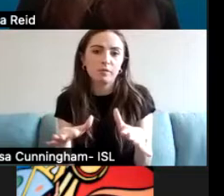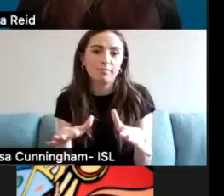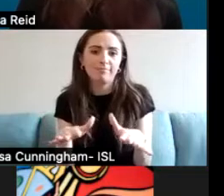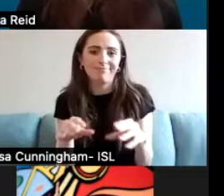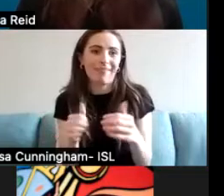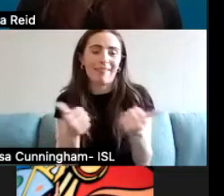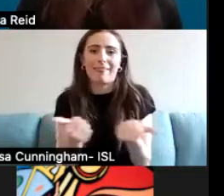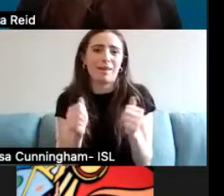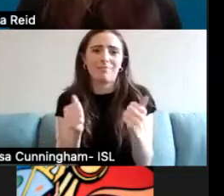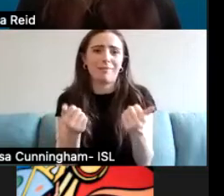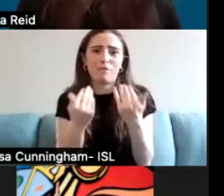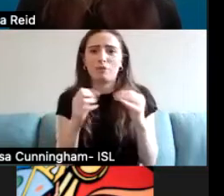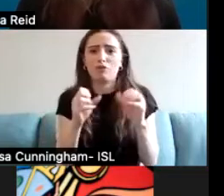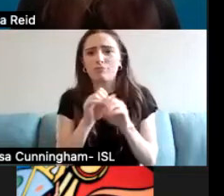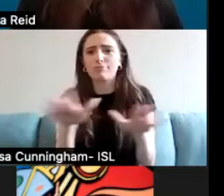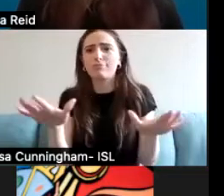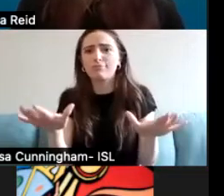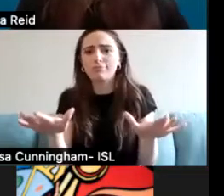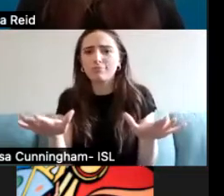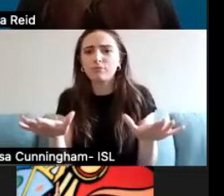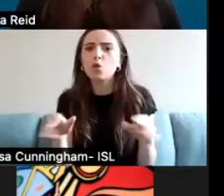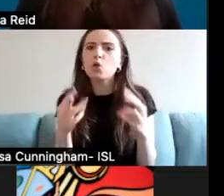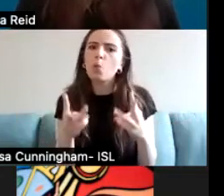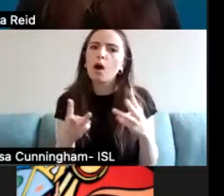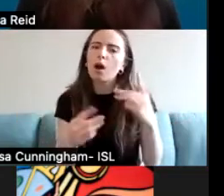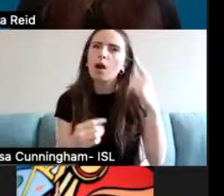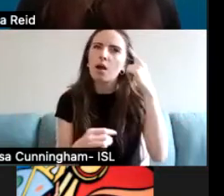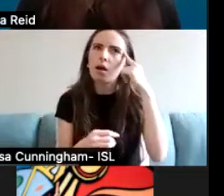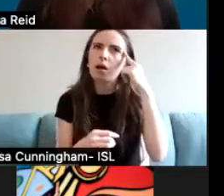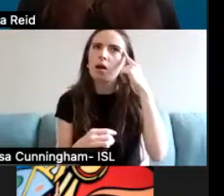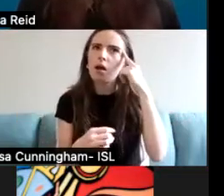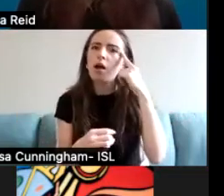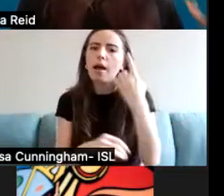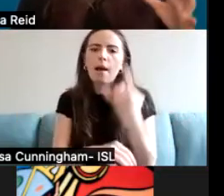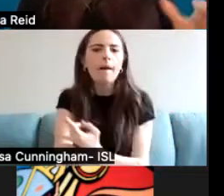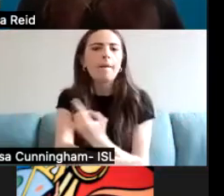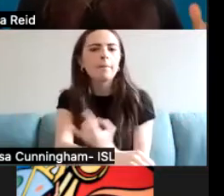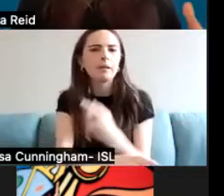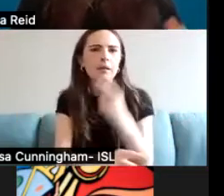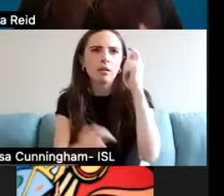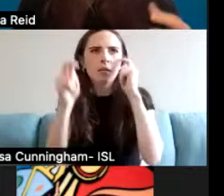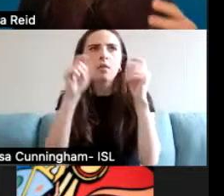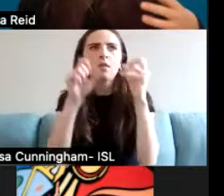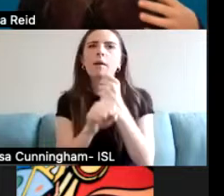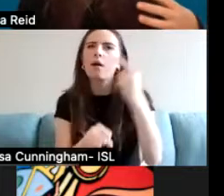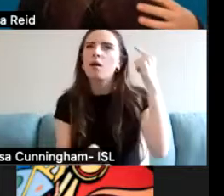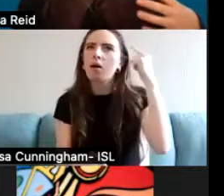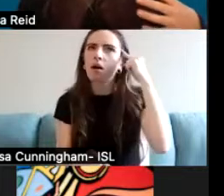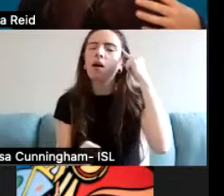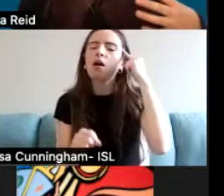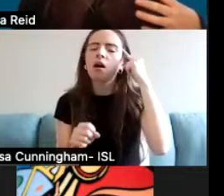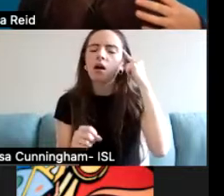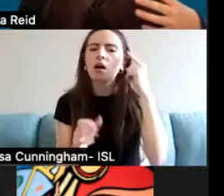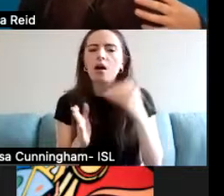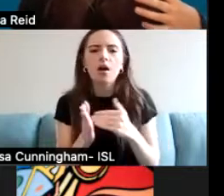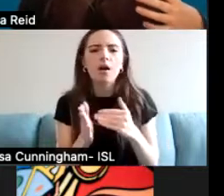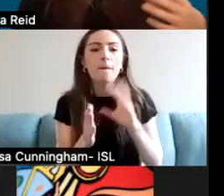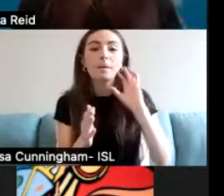basically by others, because our world is full of visuals and it's full